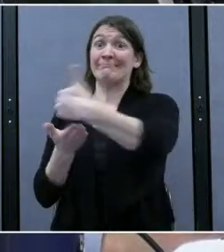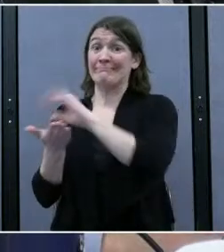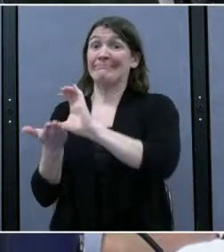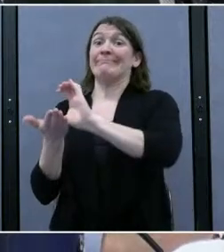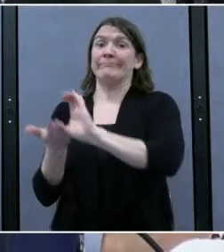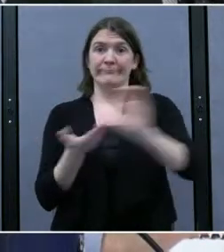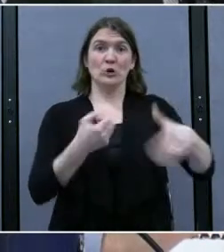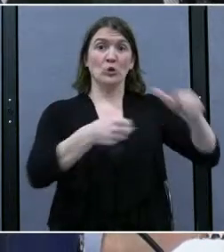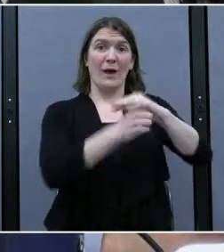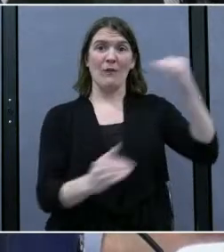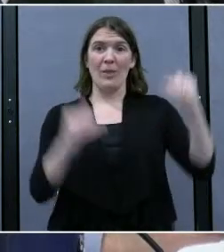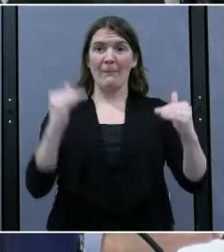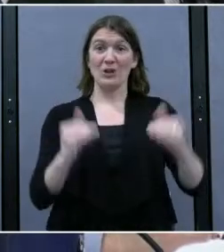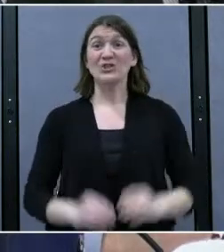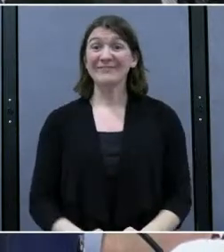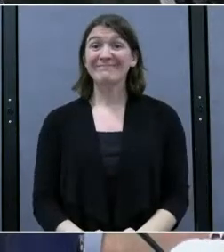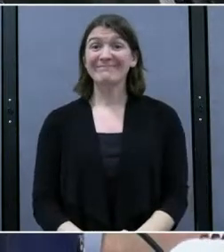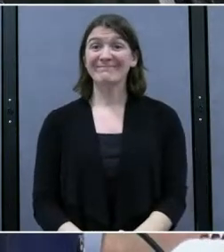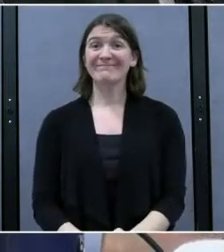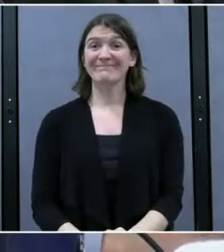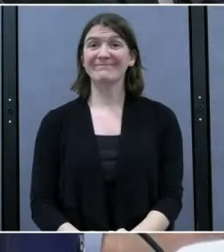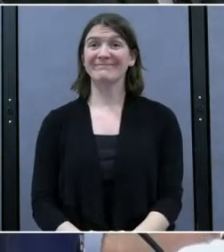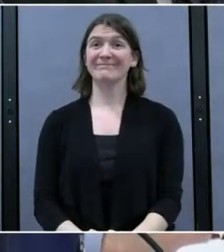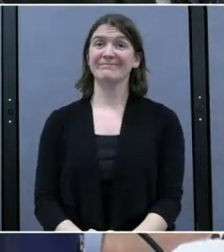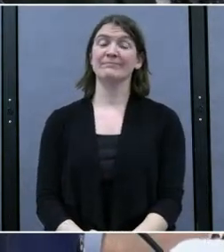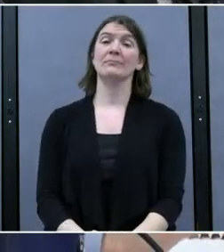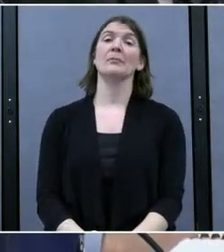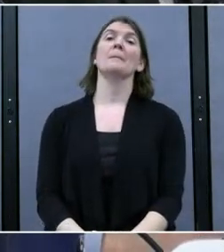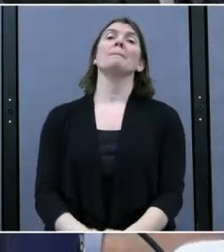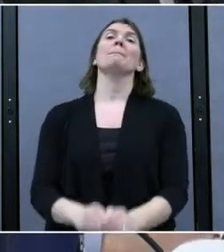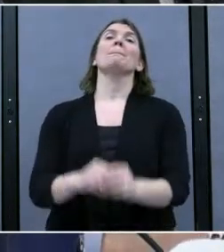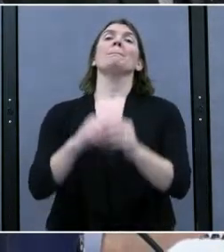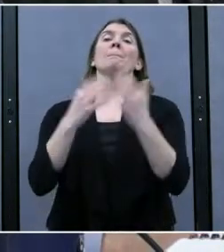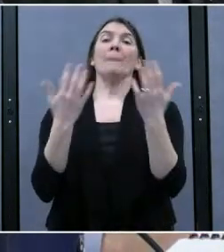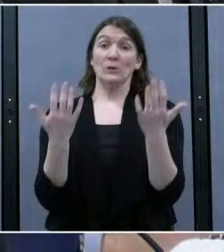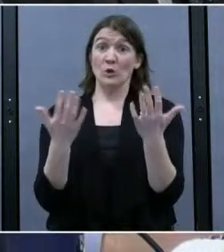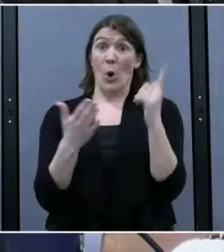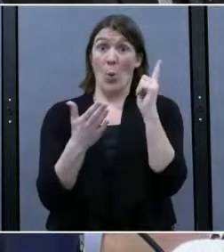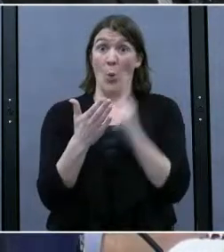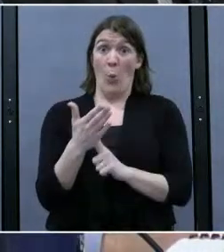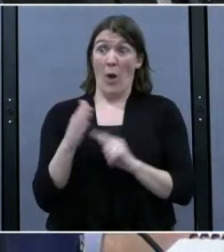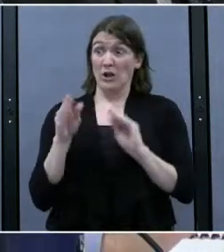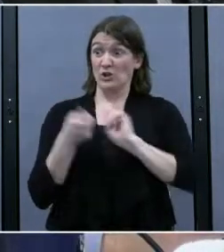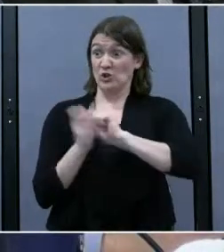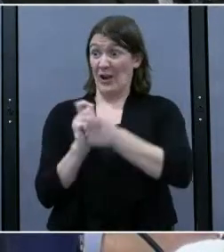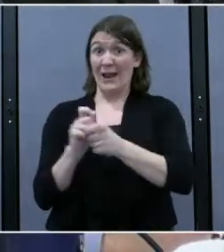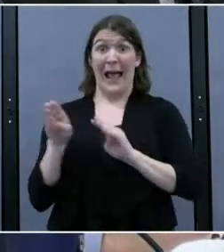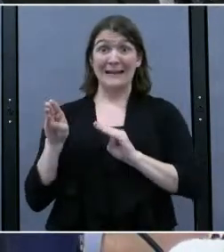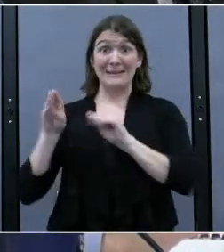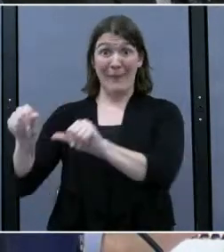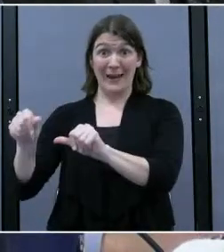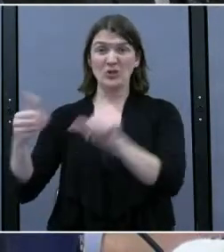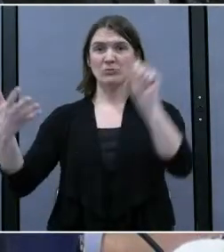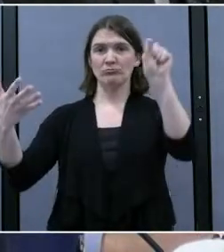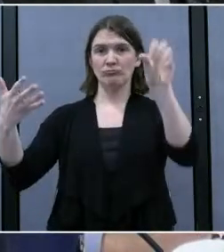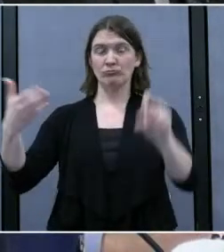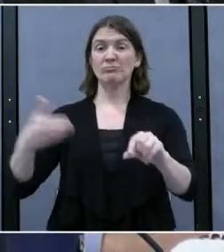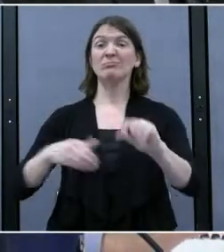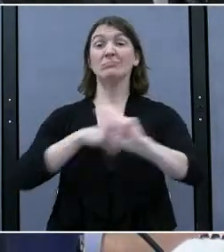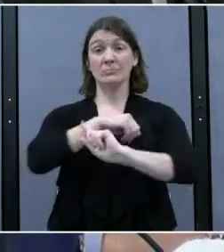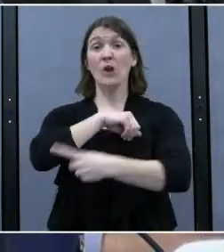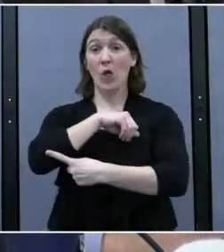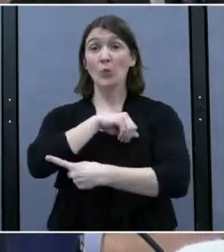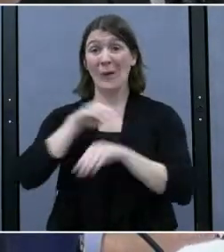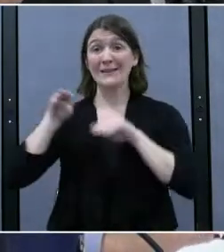budget compared to the previous year. The notable changes in expenditures are as follows. Solid